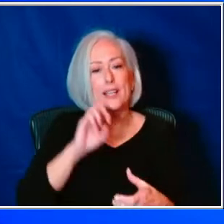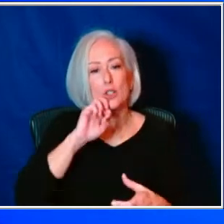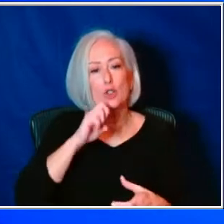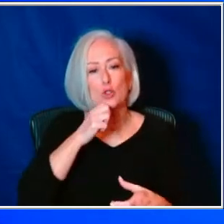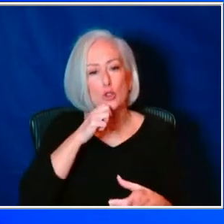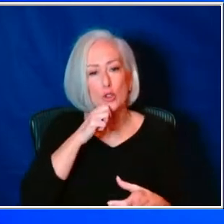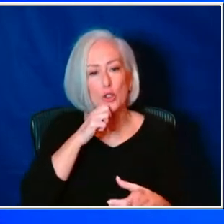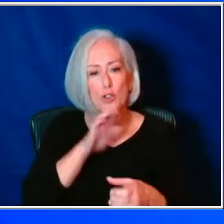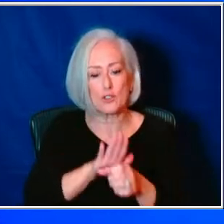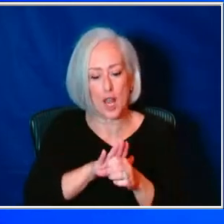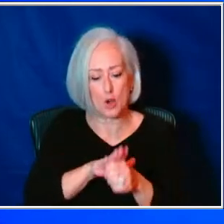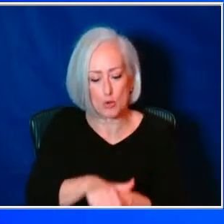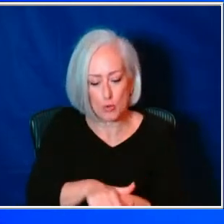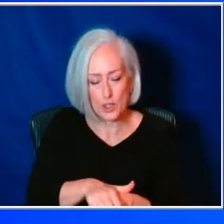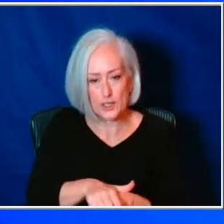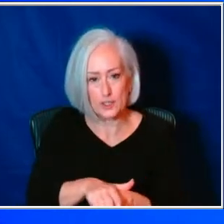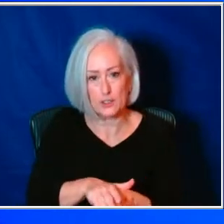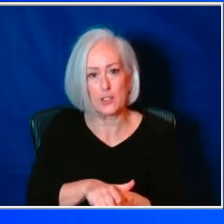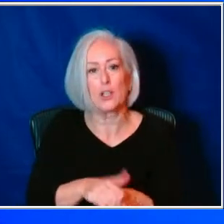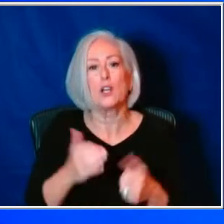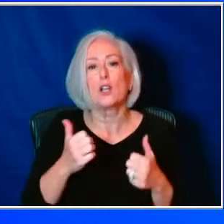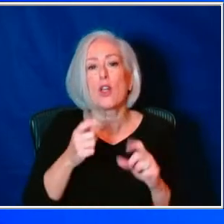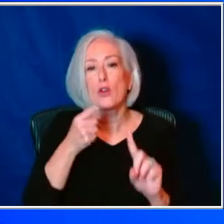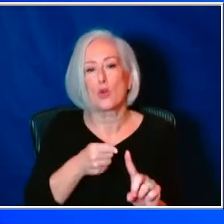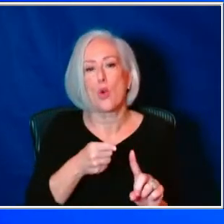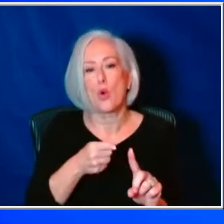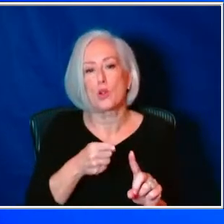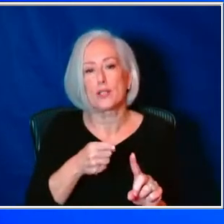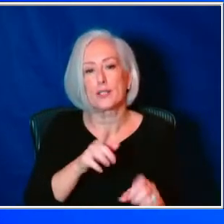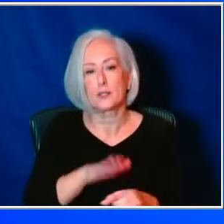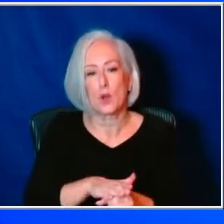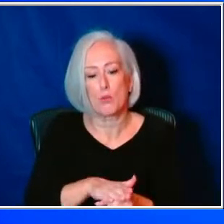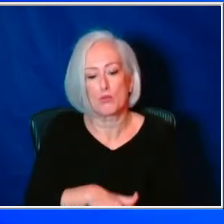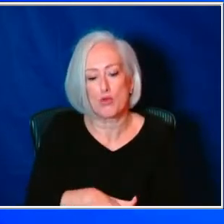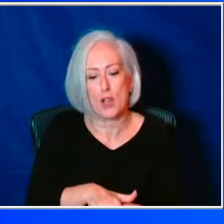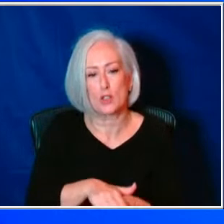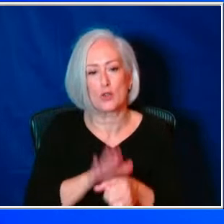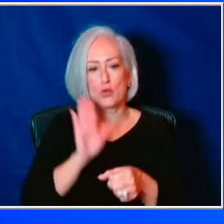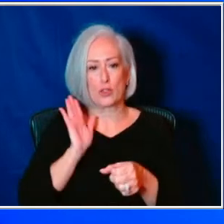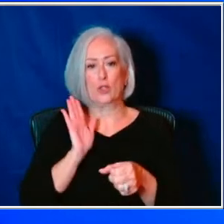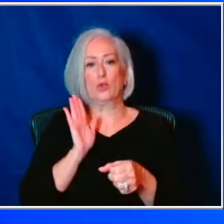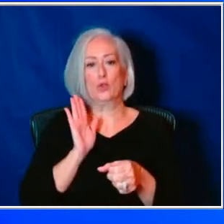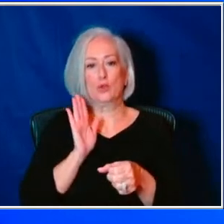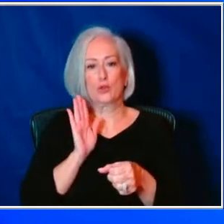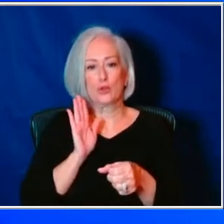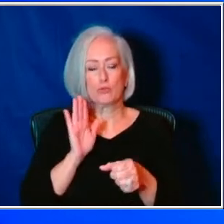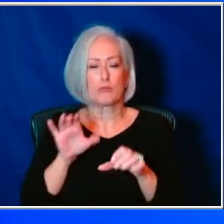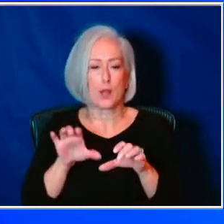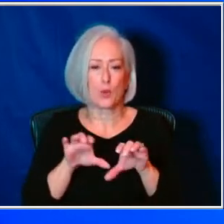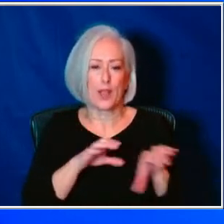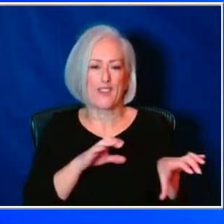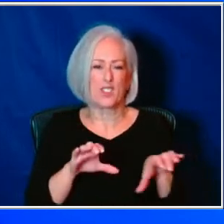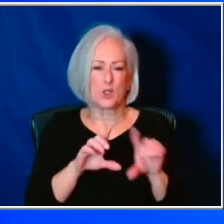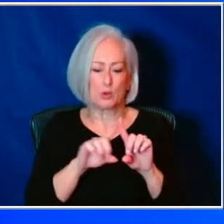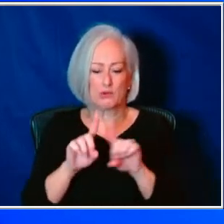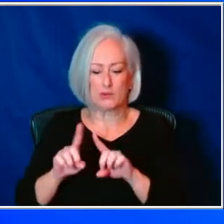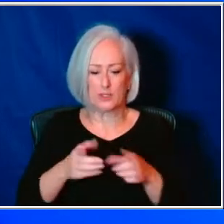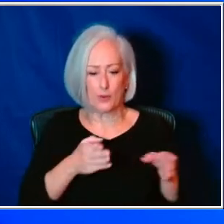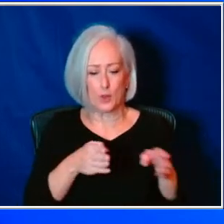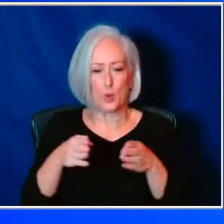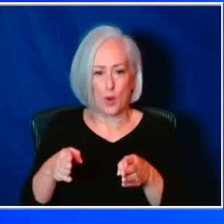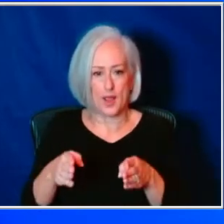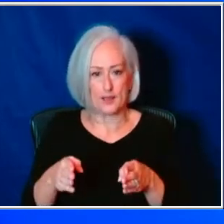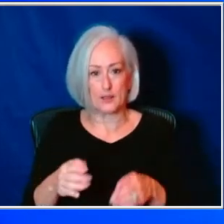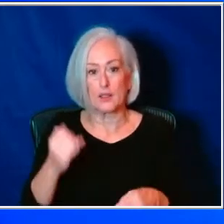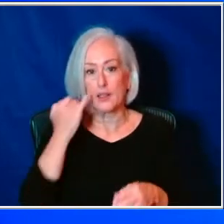off, and there's a number of different ways to do that. For folks that have a lot of back pain, depending on what the cause, sometimes we're then talking about